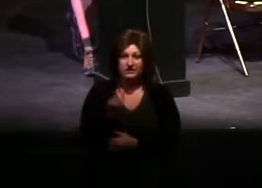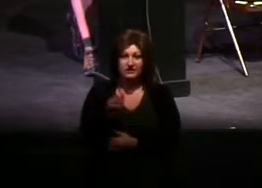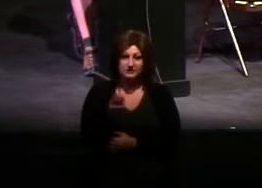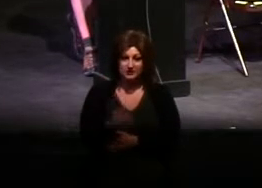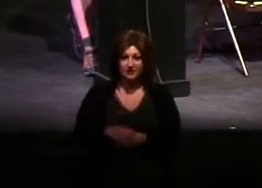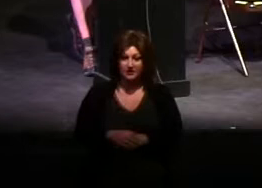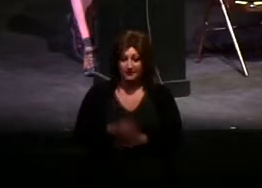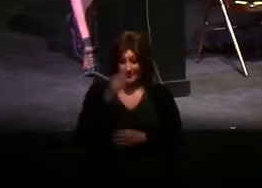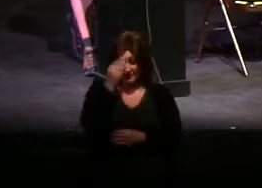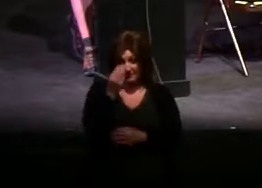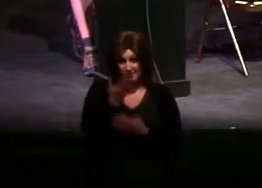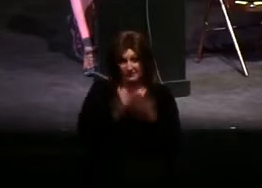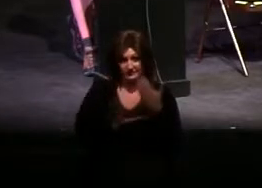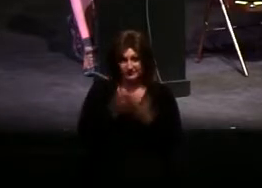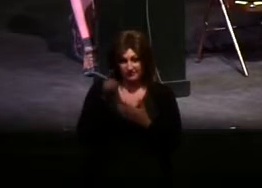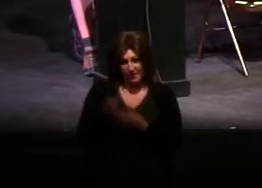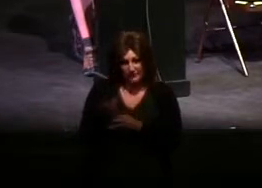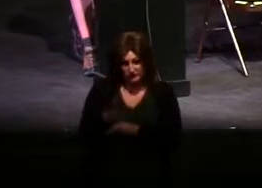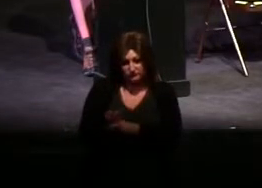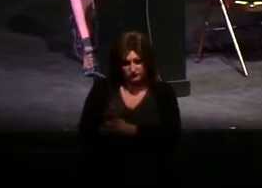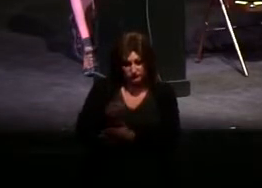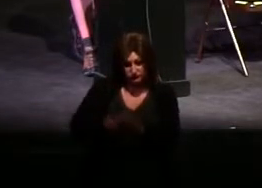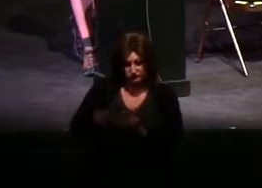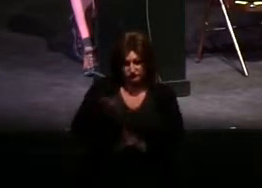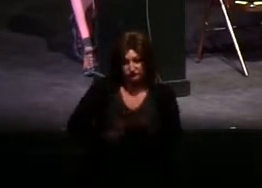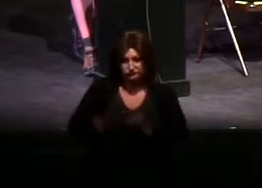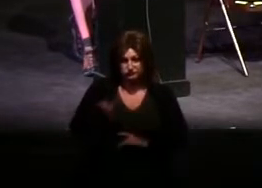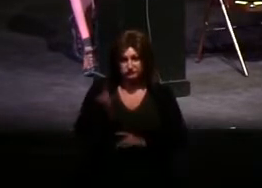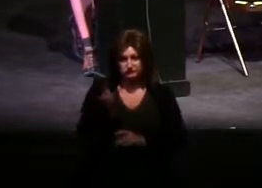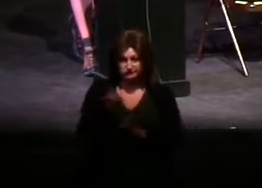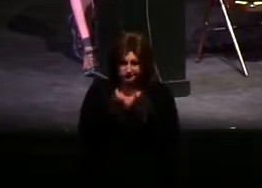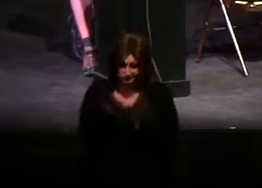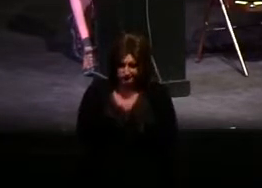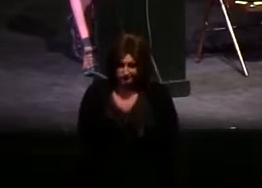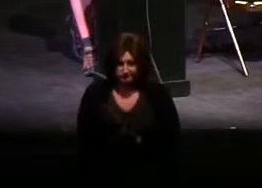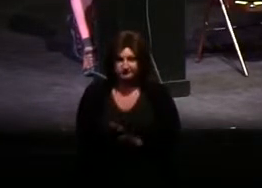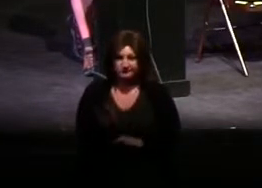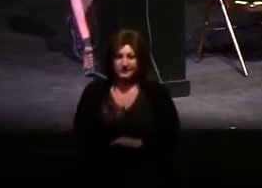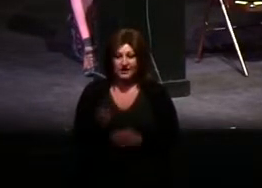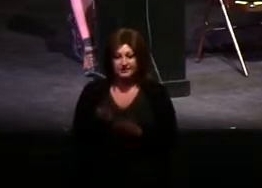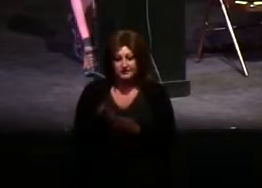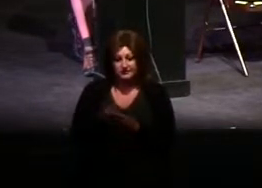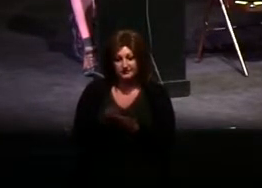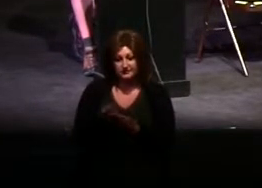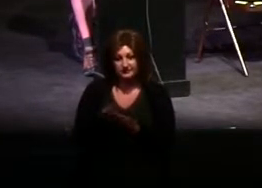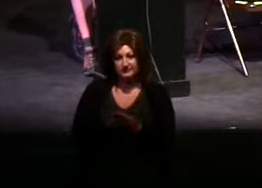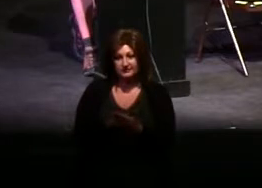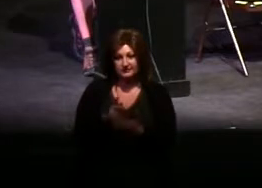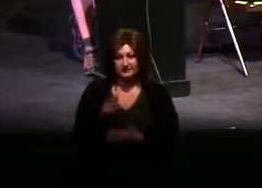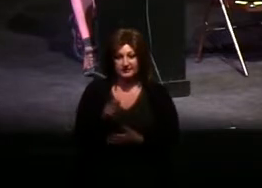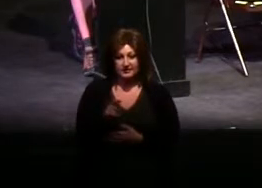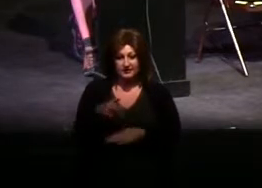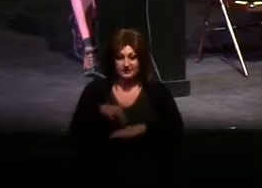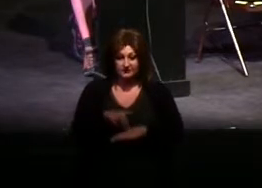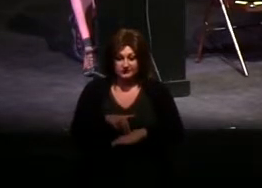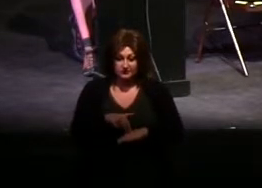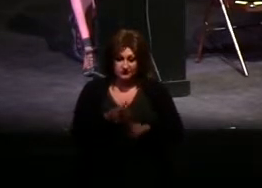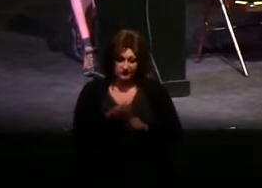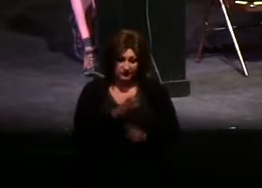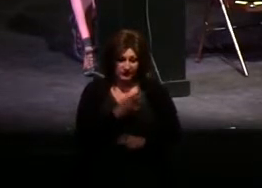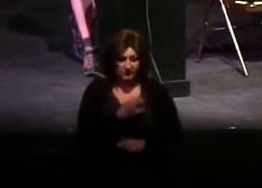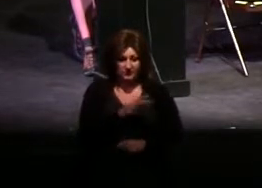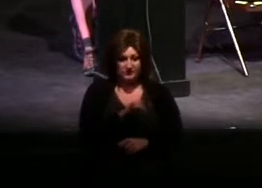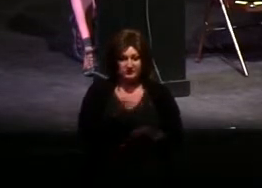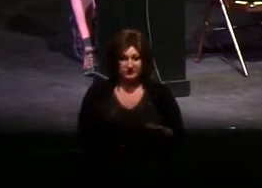Muslim hands alone must handle the animal, Keita explained. As they talked, Keita stood a few feet from Cheryl,